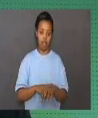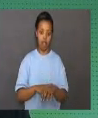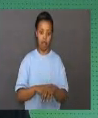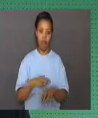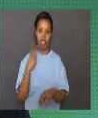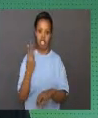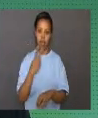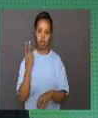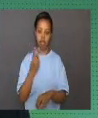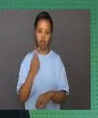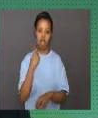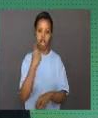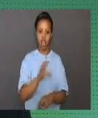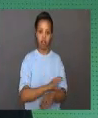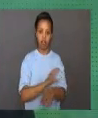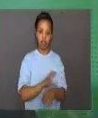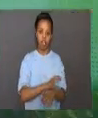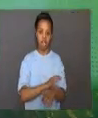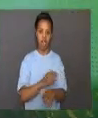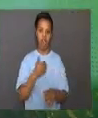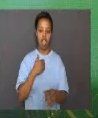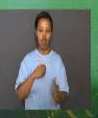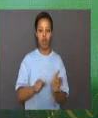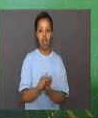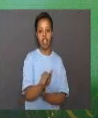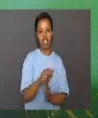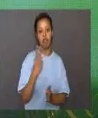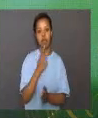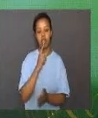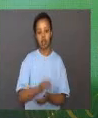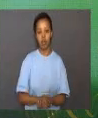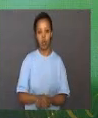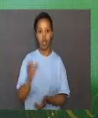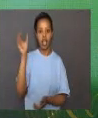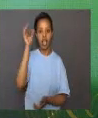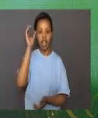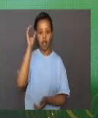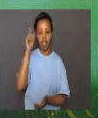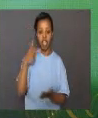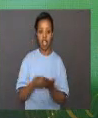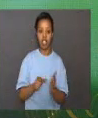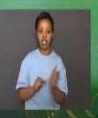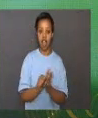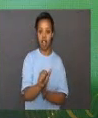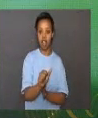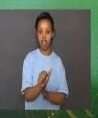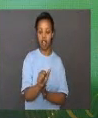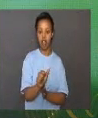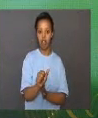using unicellular algae. Calvin exposed the algae